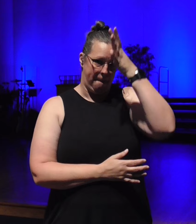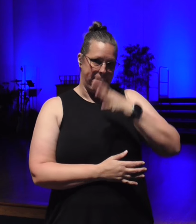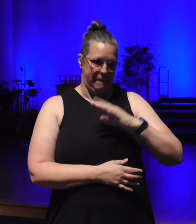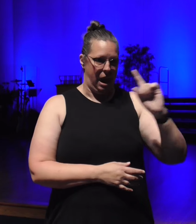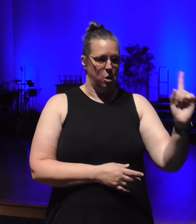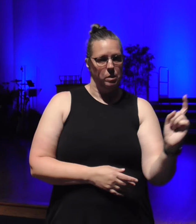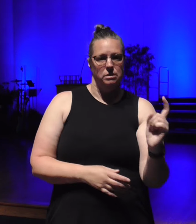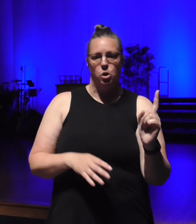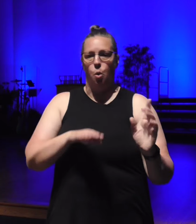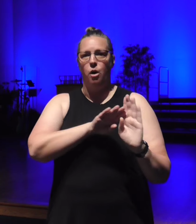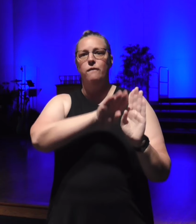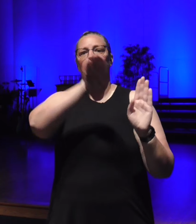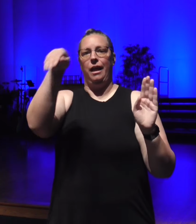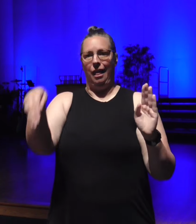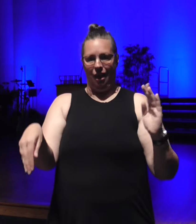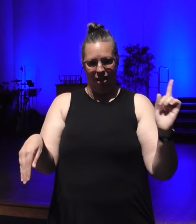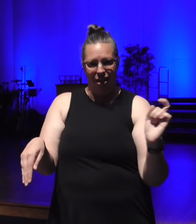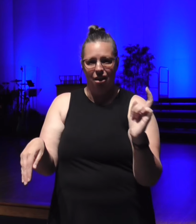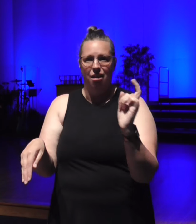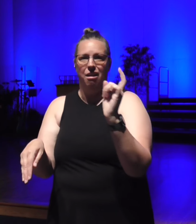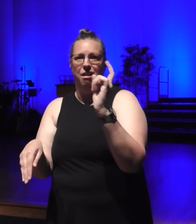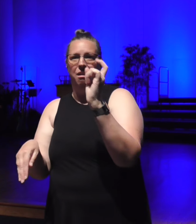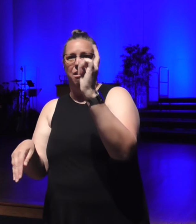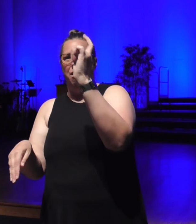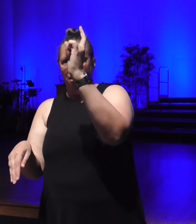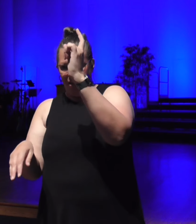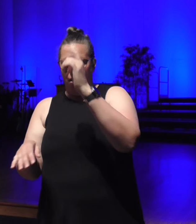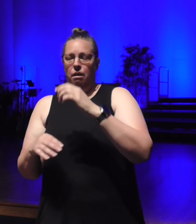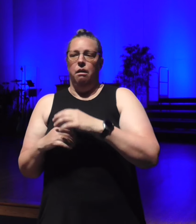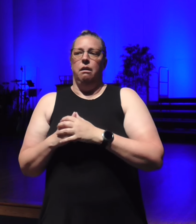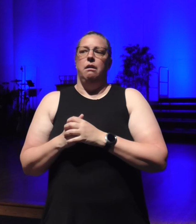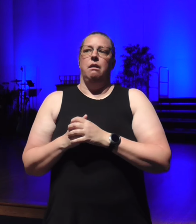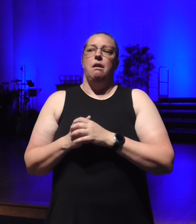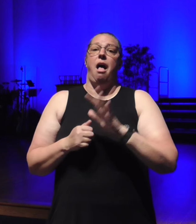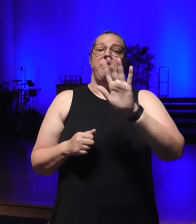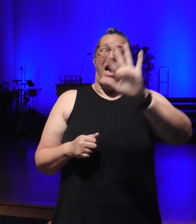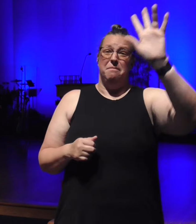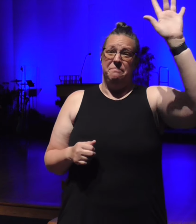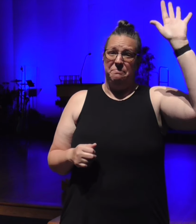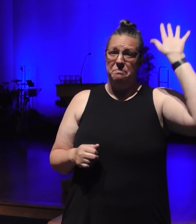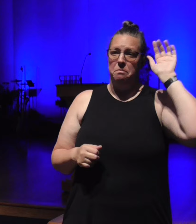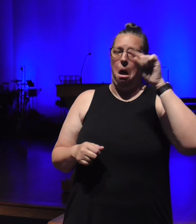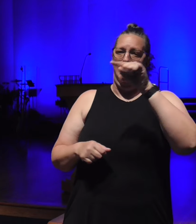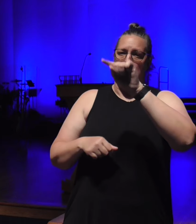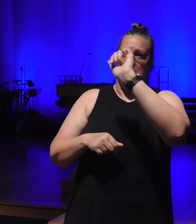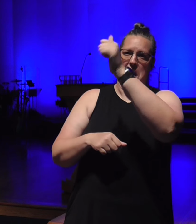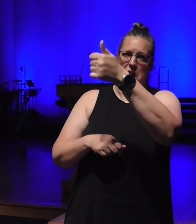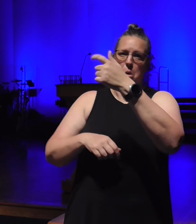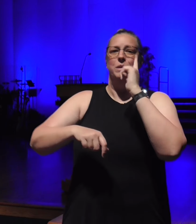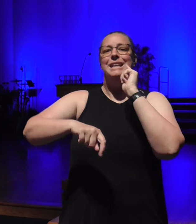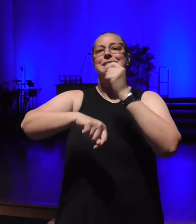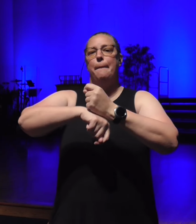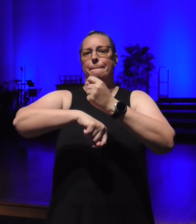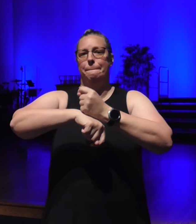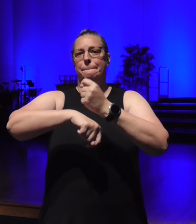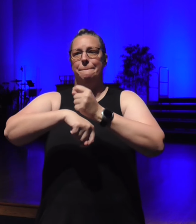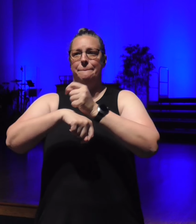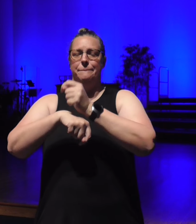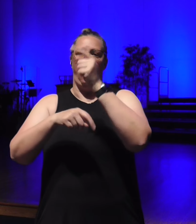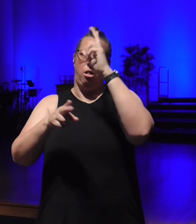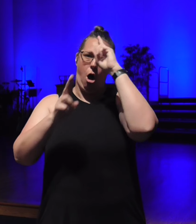hill, a hill where once stood a temple in honor of the